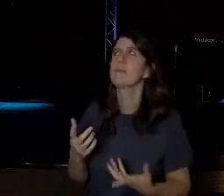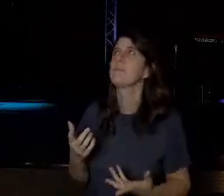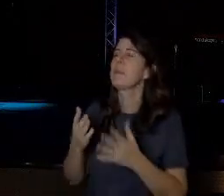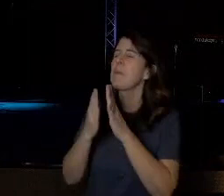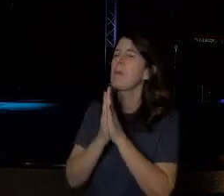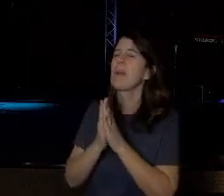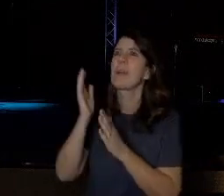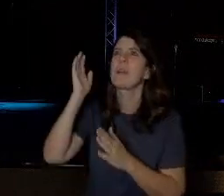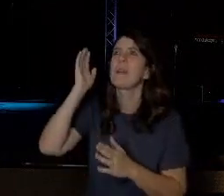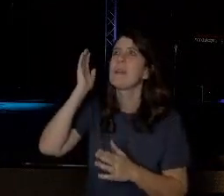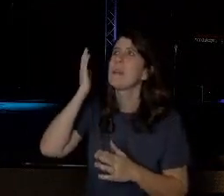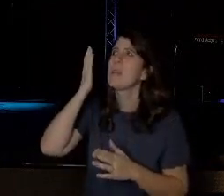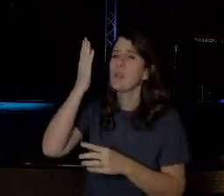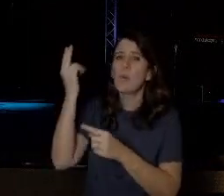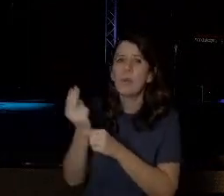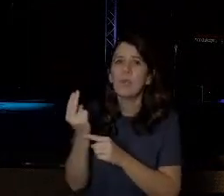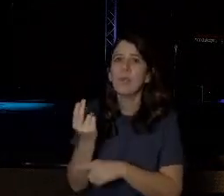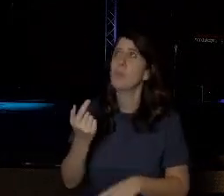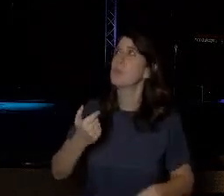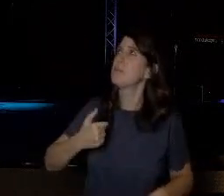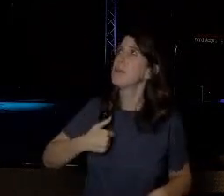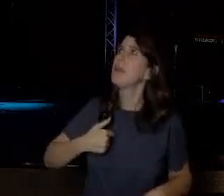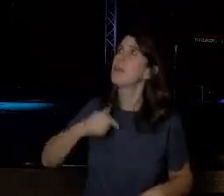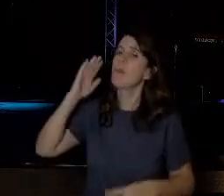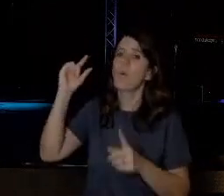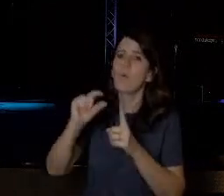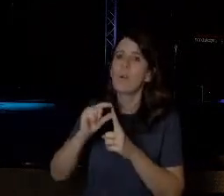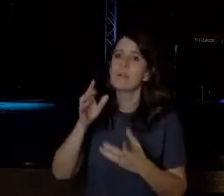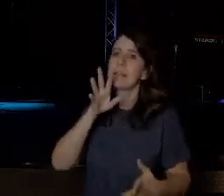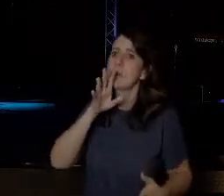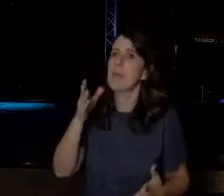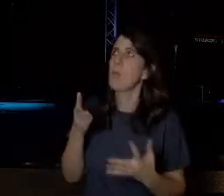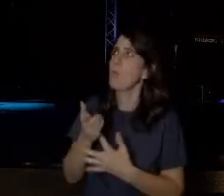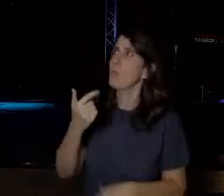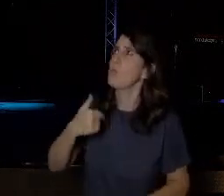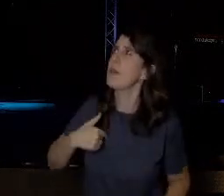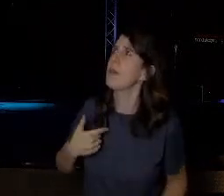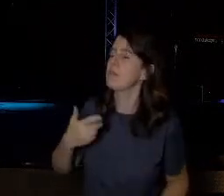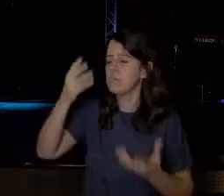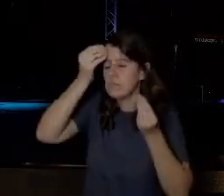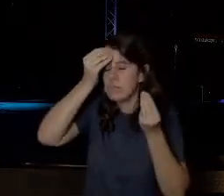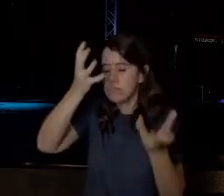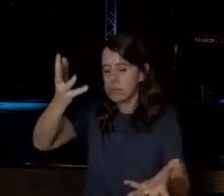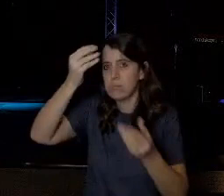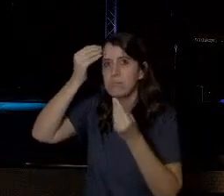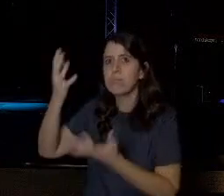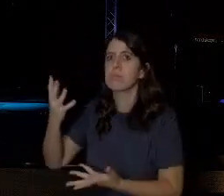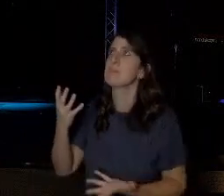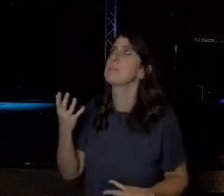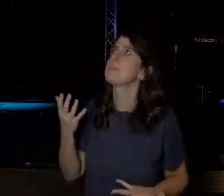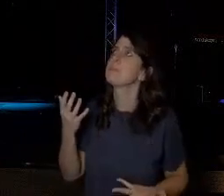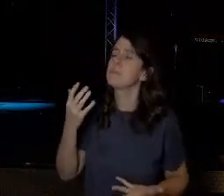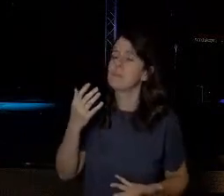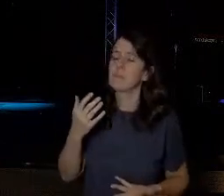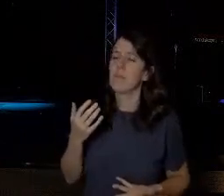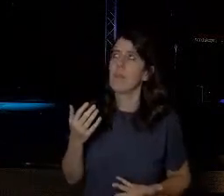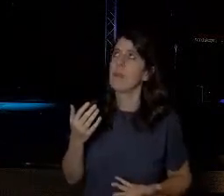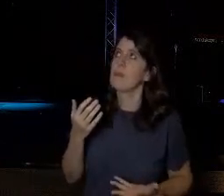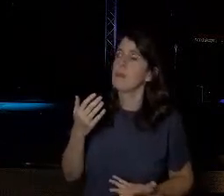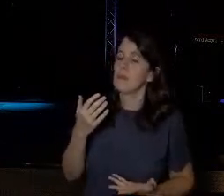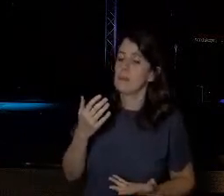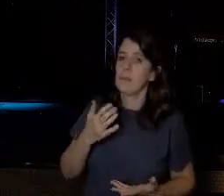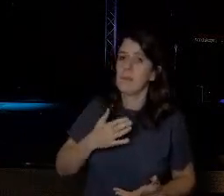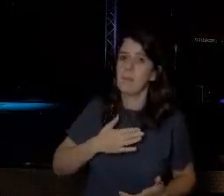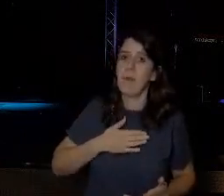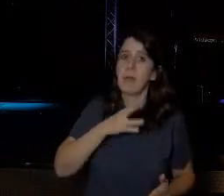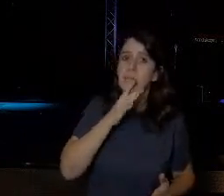you would speak through me this week, that the word would come alive through the words that you have spoken through me. God, would the words that come out of my mouth be your words and not